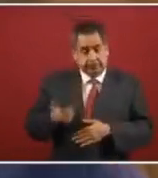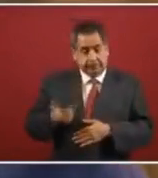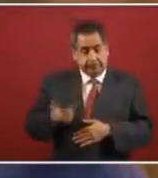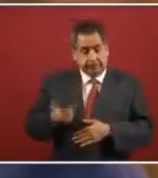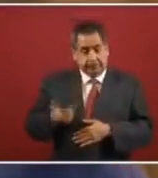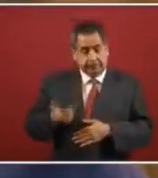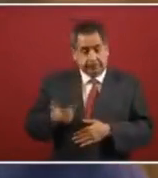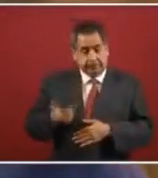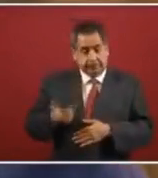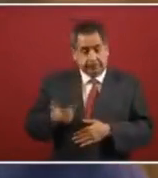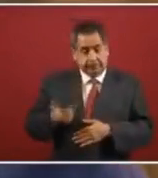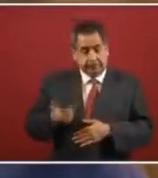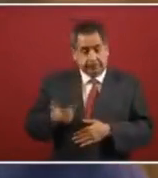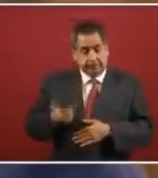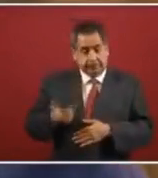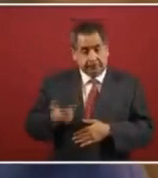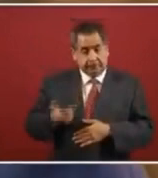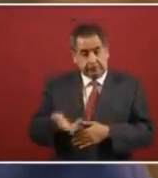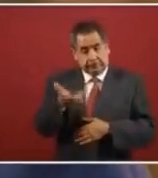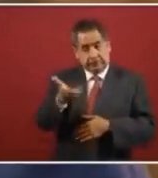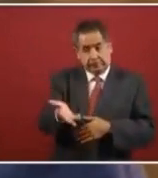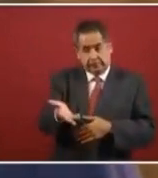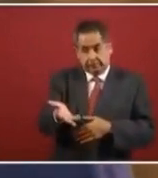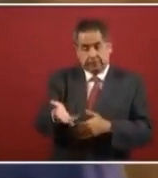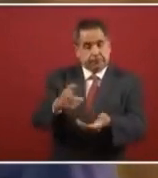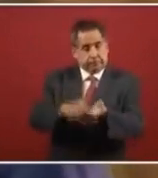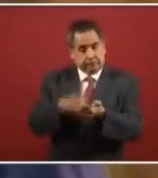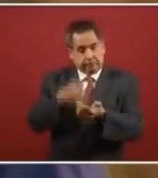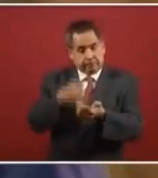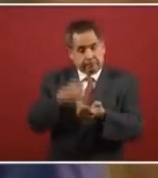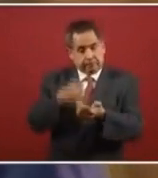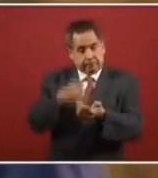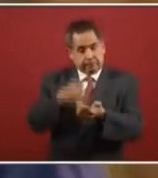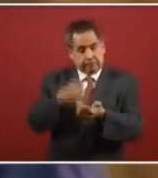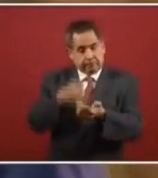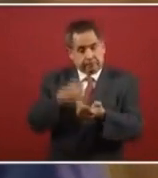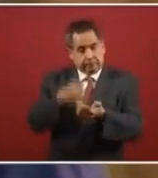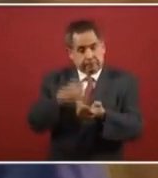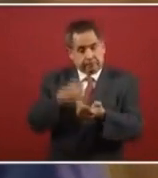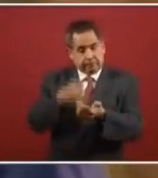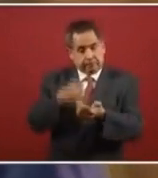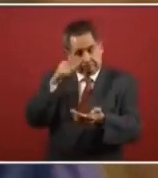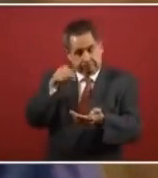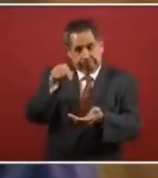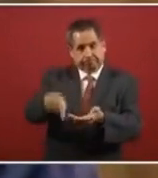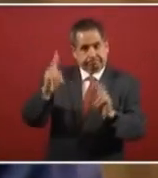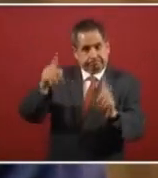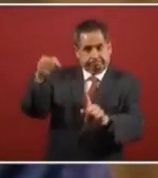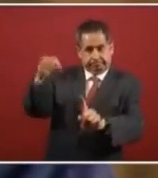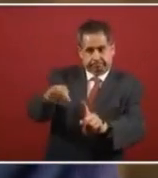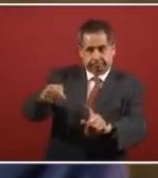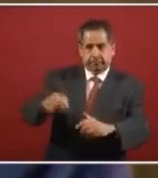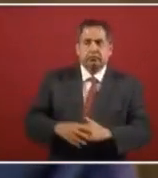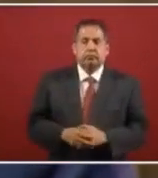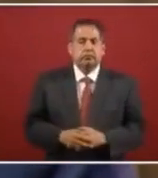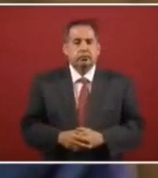that I have proposed in this material I